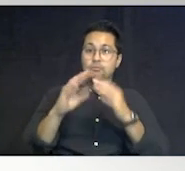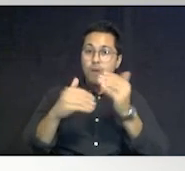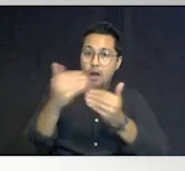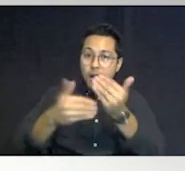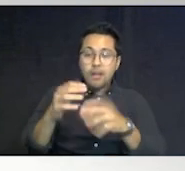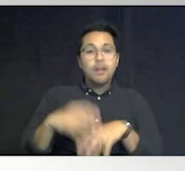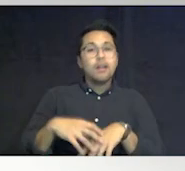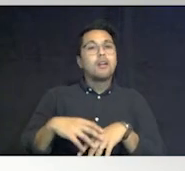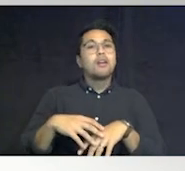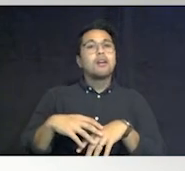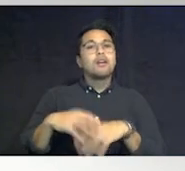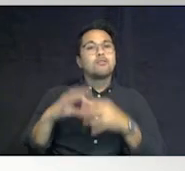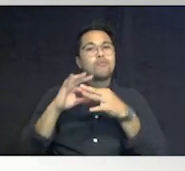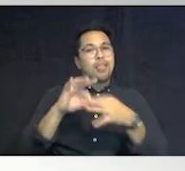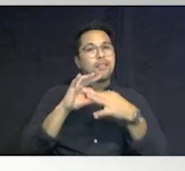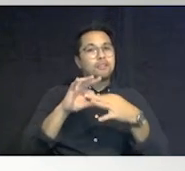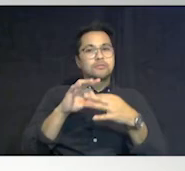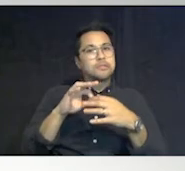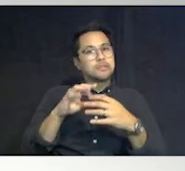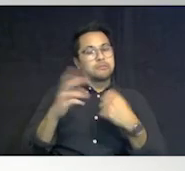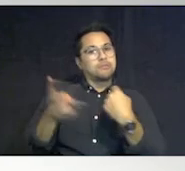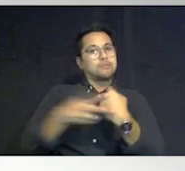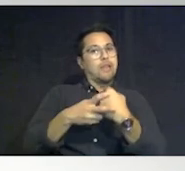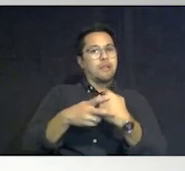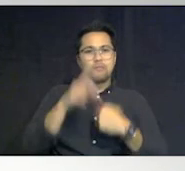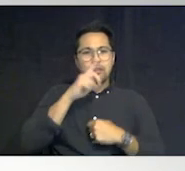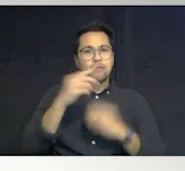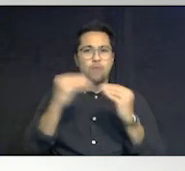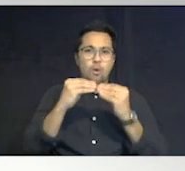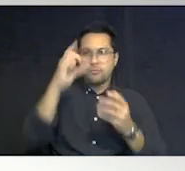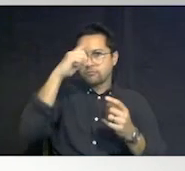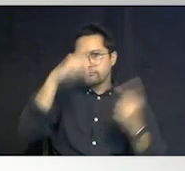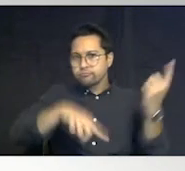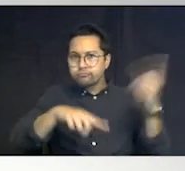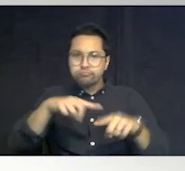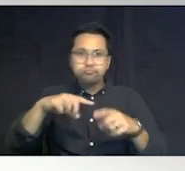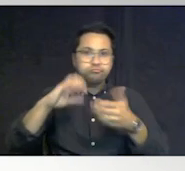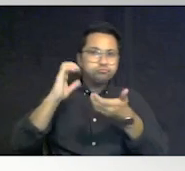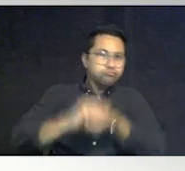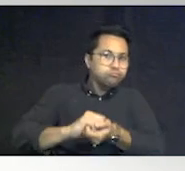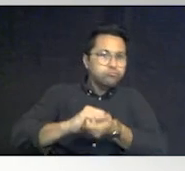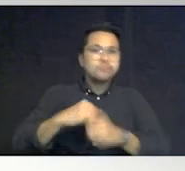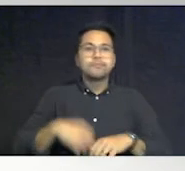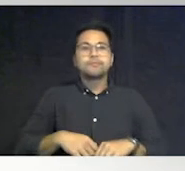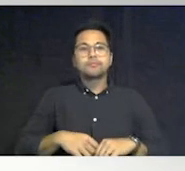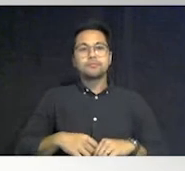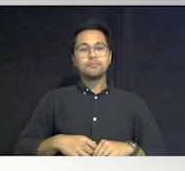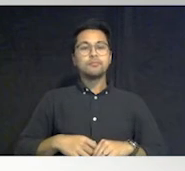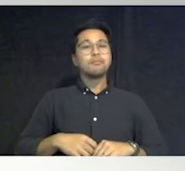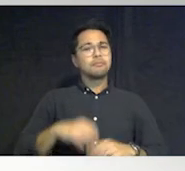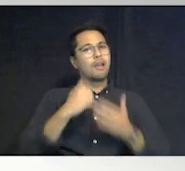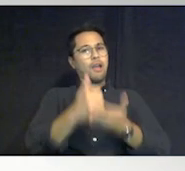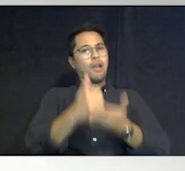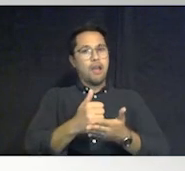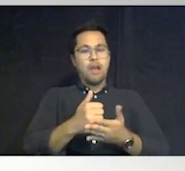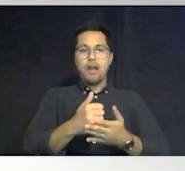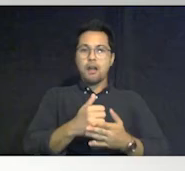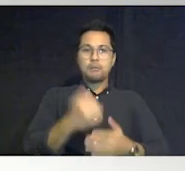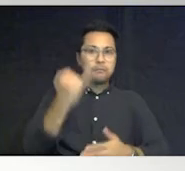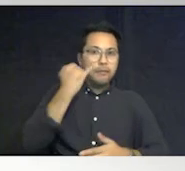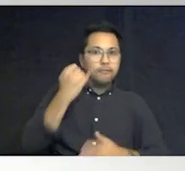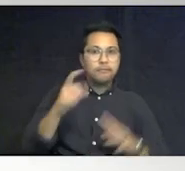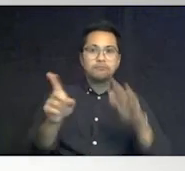preserved. This is a much more collaborative option. Neutral facilitators may help the IEP team members overcome barriers.